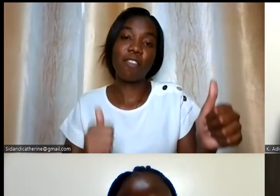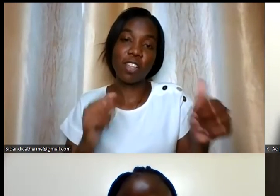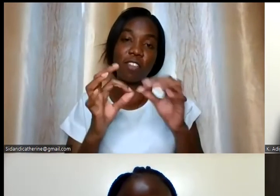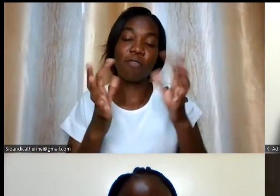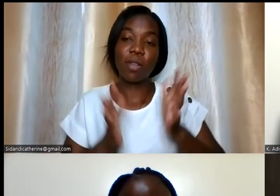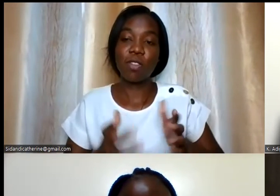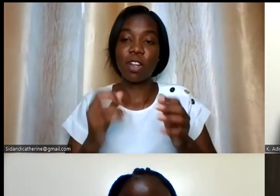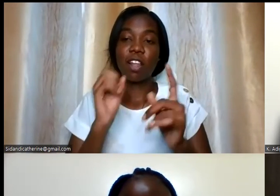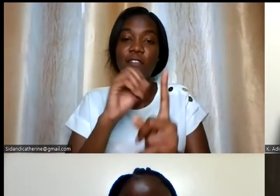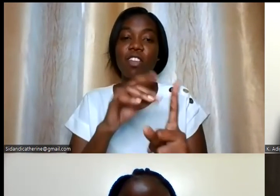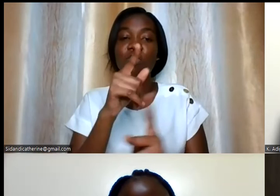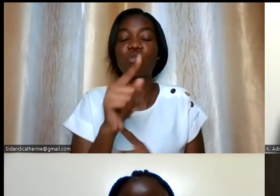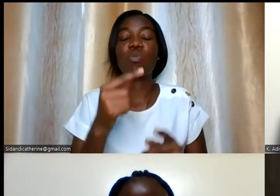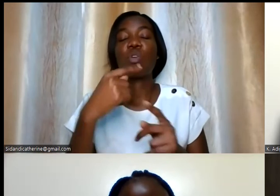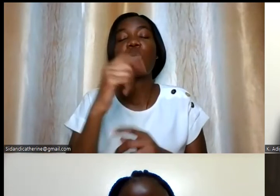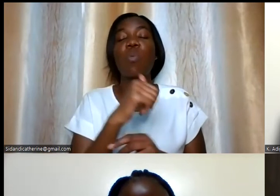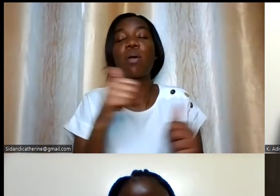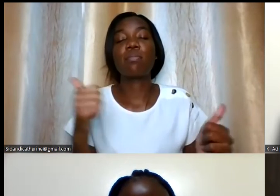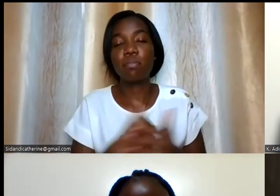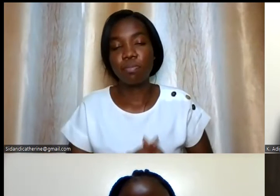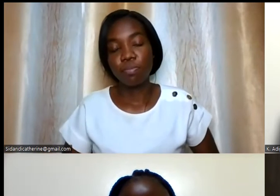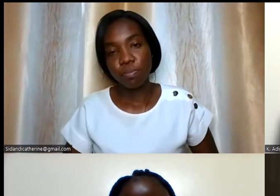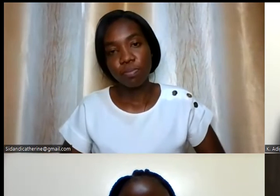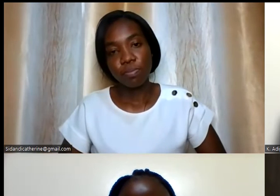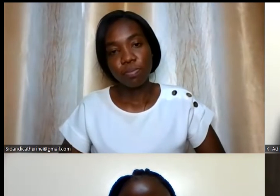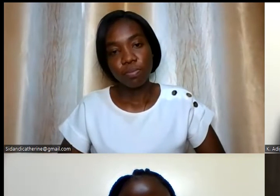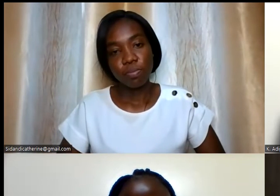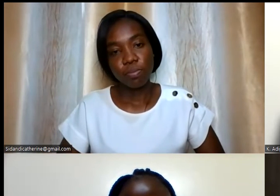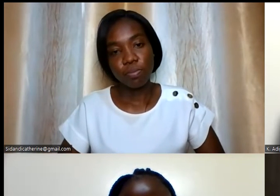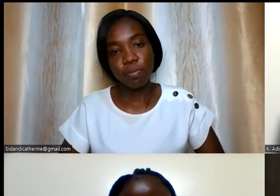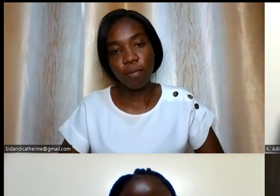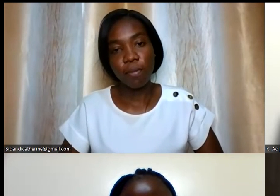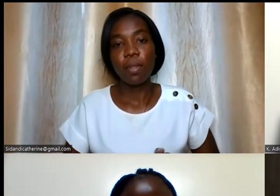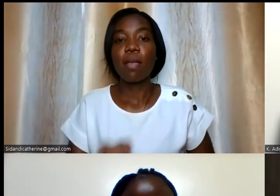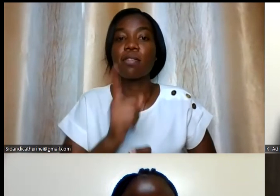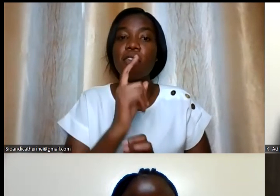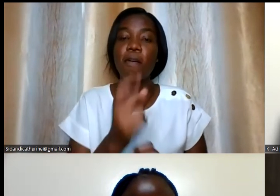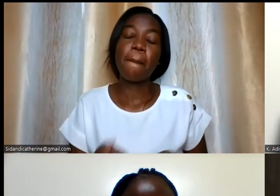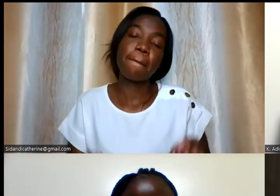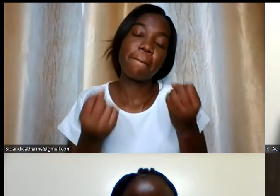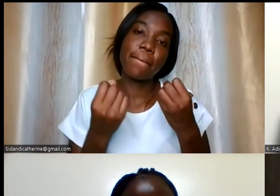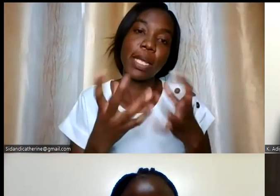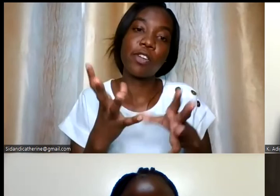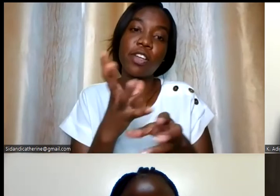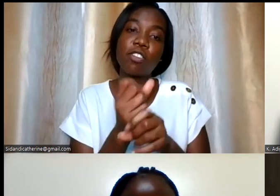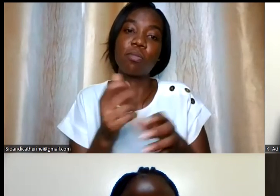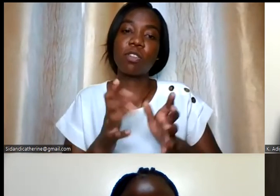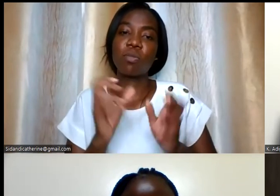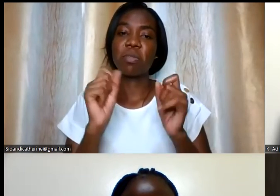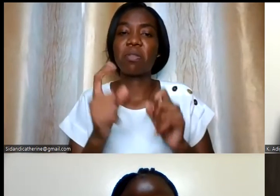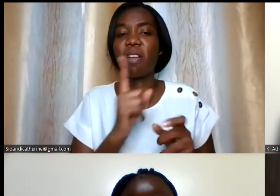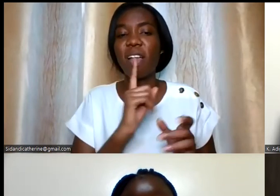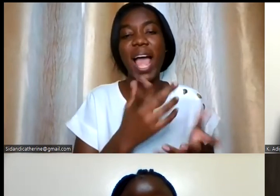from the onset. So in most organizations, everybody will claim to know how HR work is